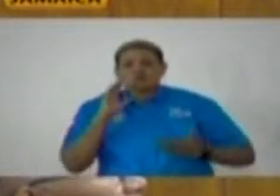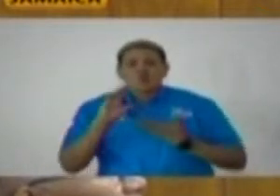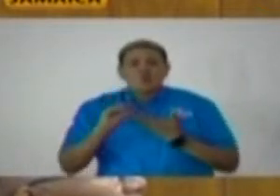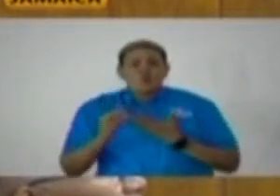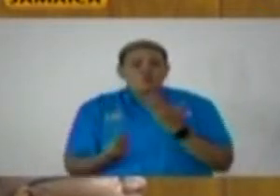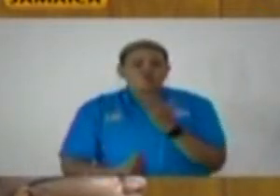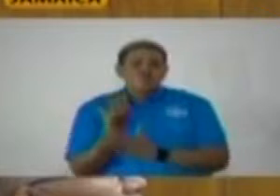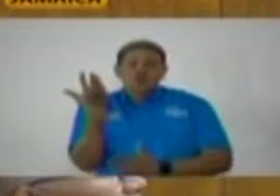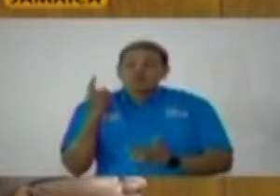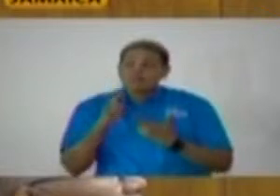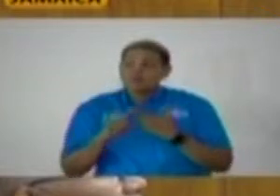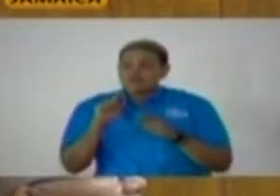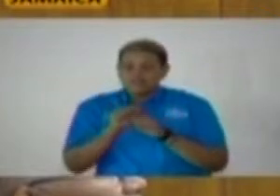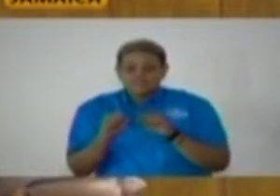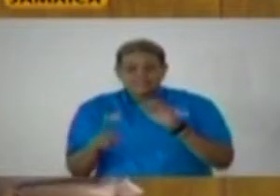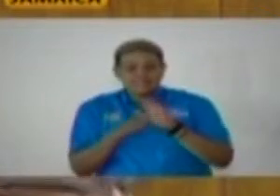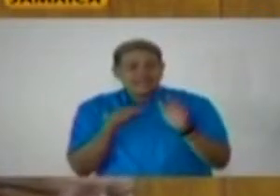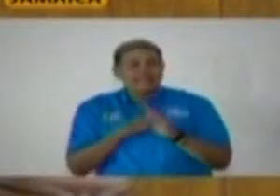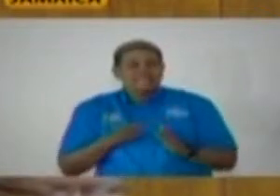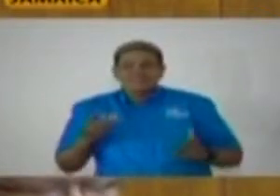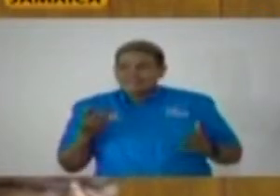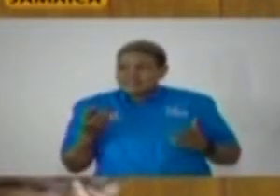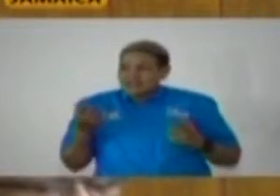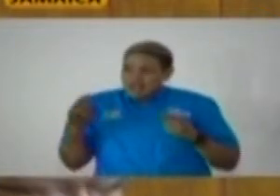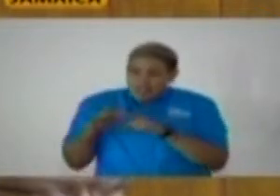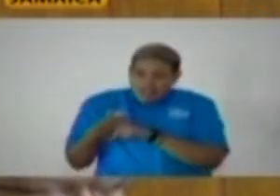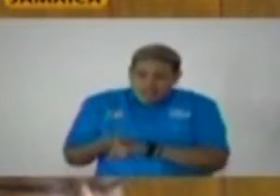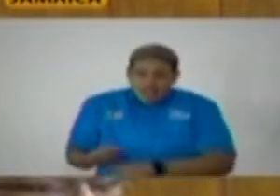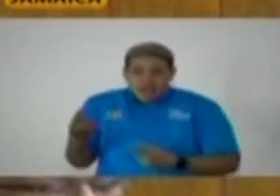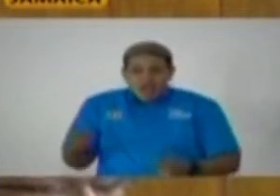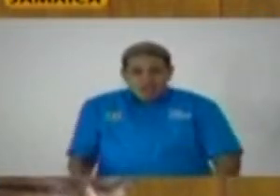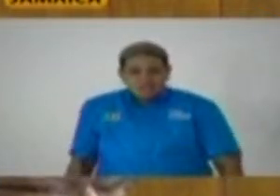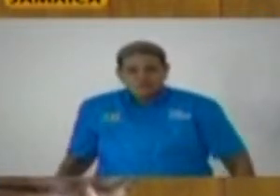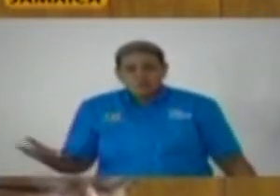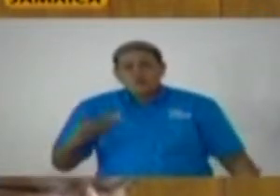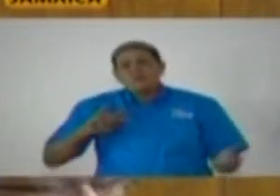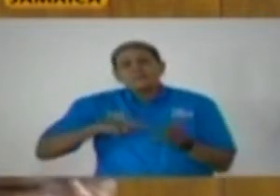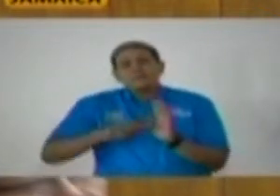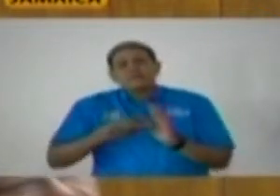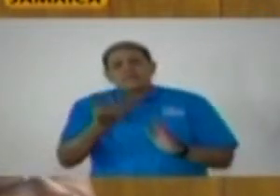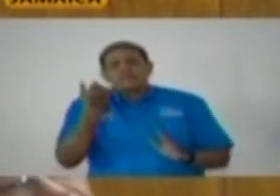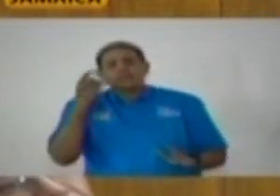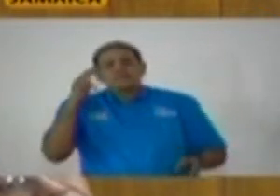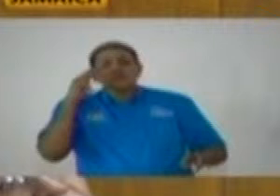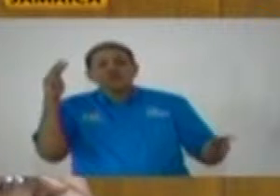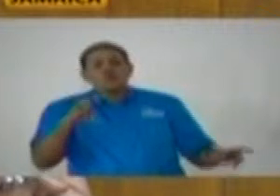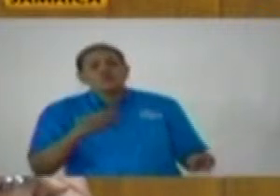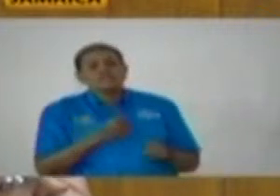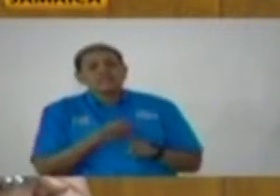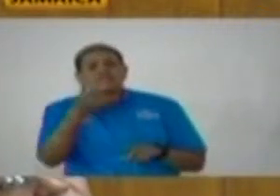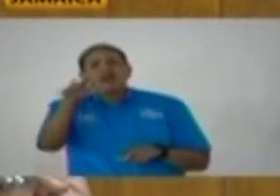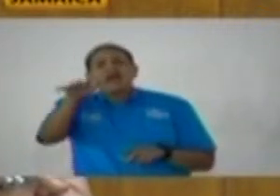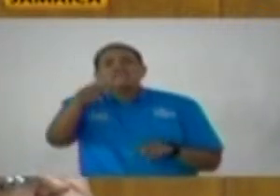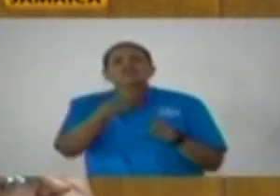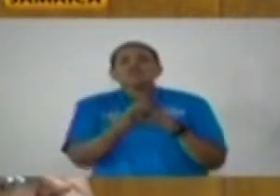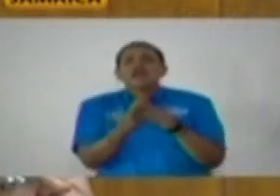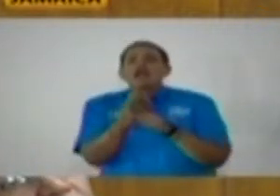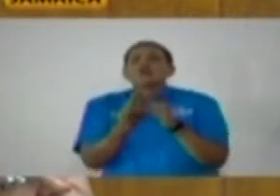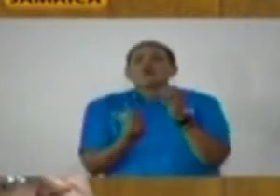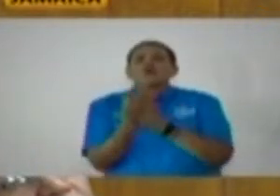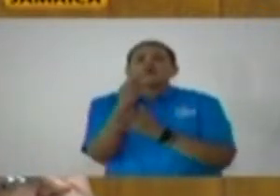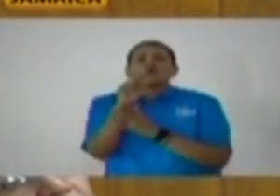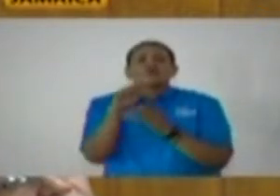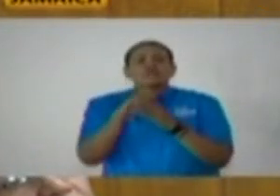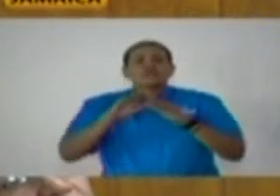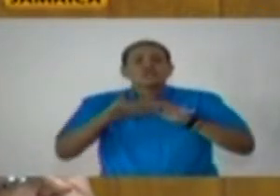growth and its negative social consequences. And what I mean by that, if you look at the average annual growth rate in